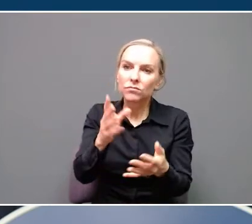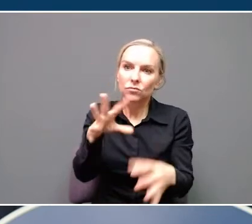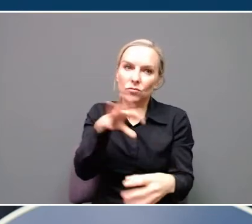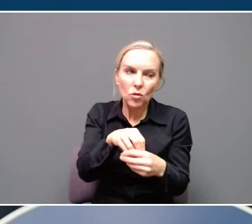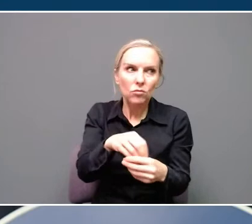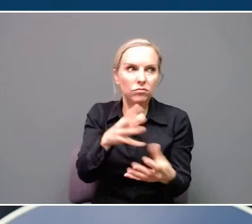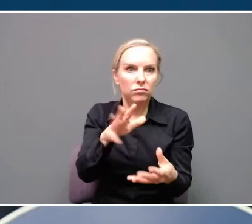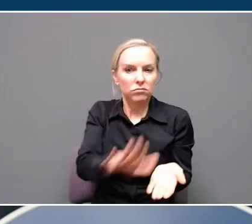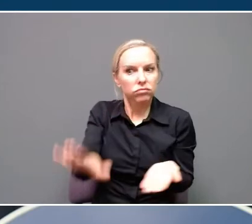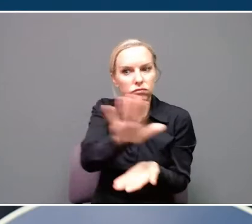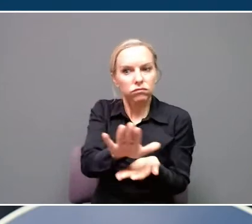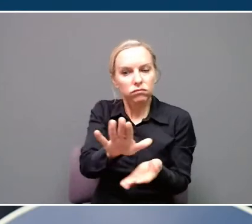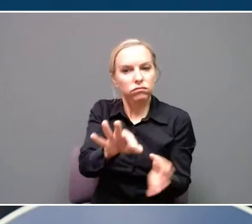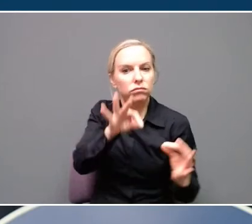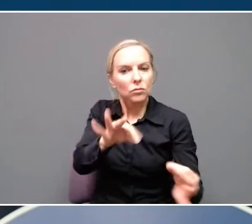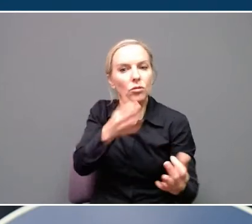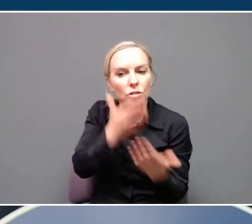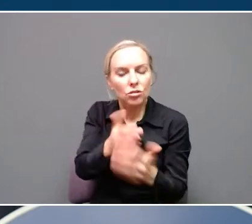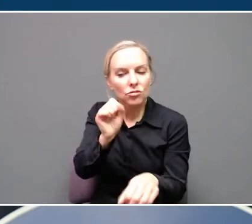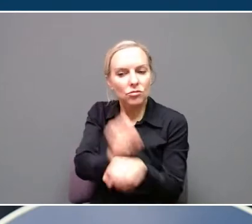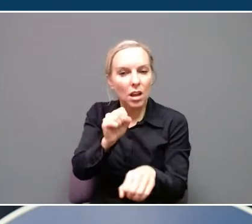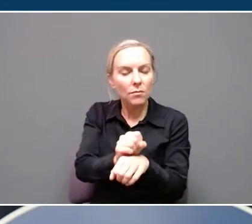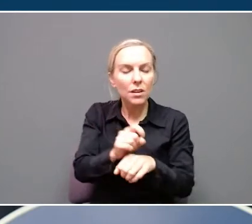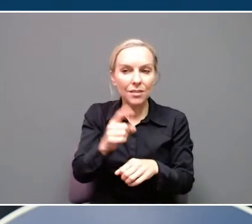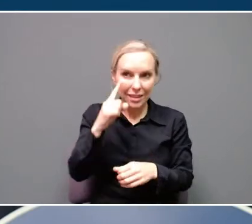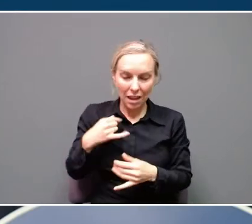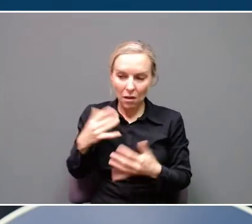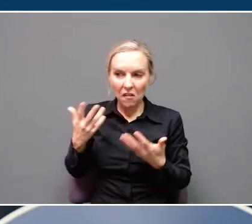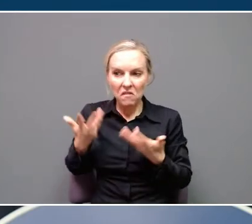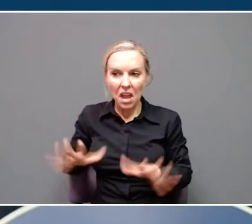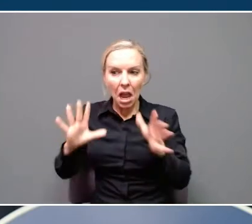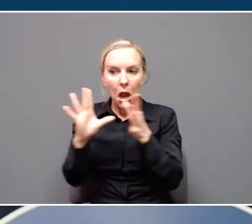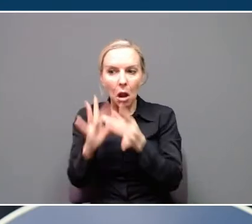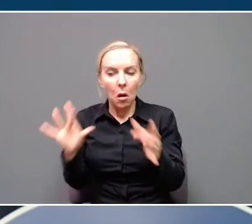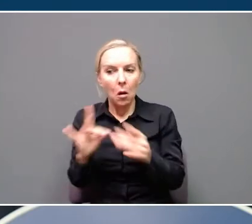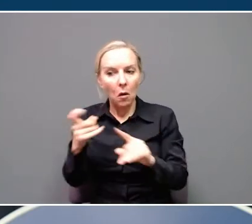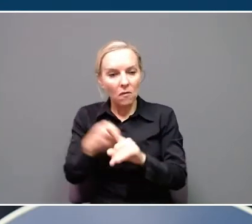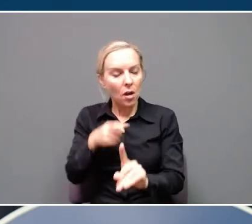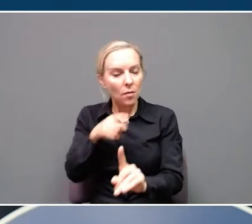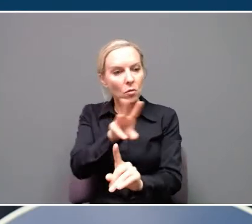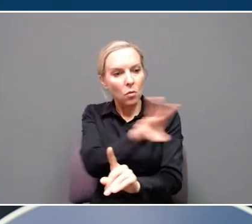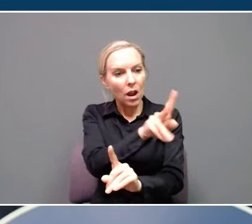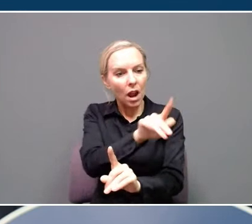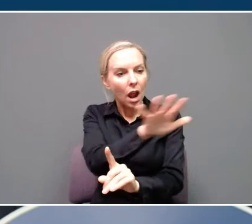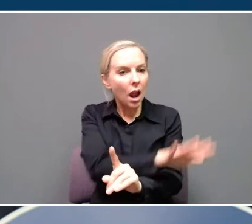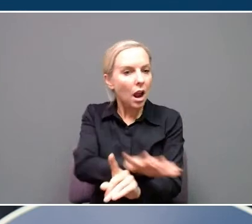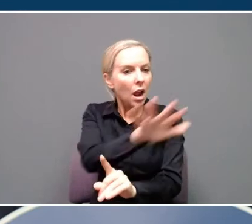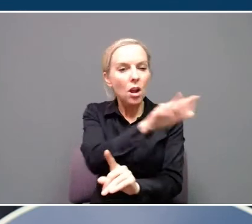This won't be the last announcement that we make on the jobs front, either in Graves